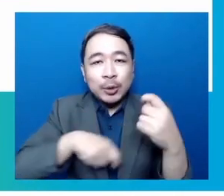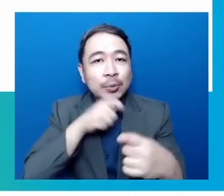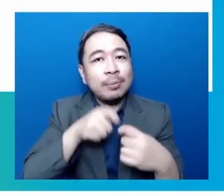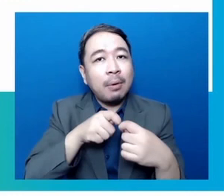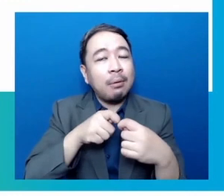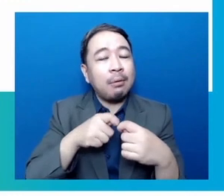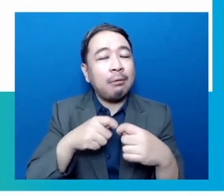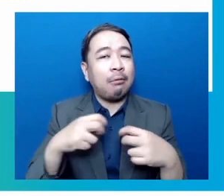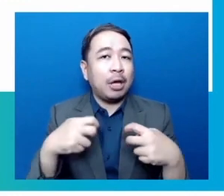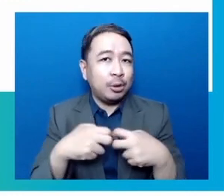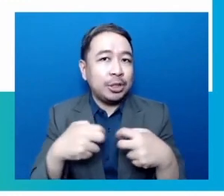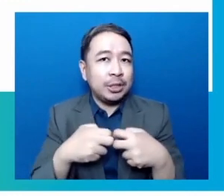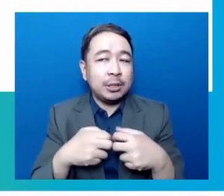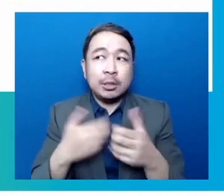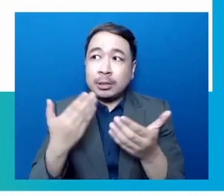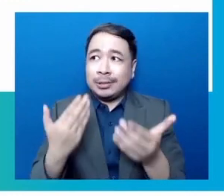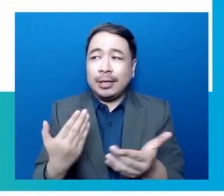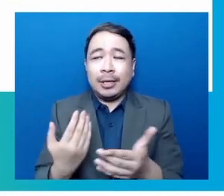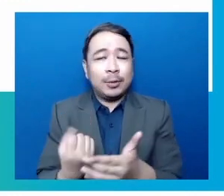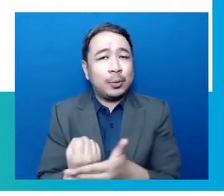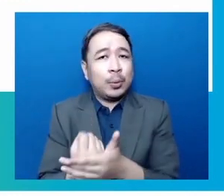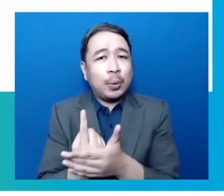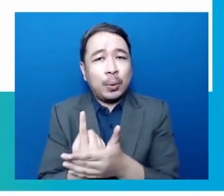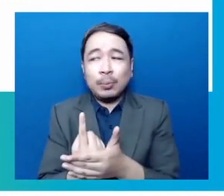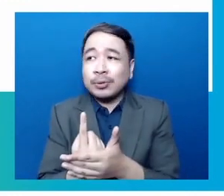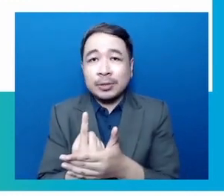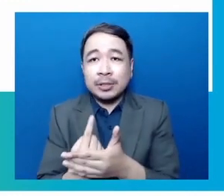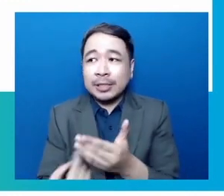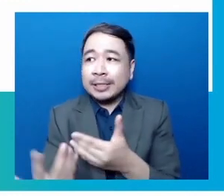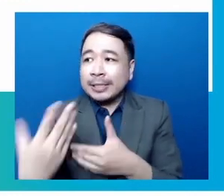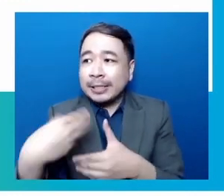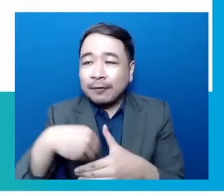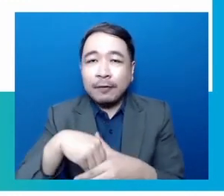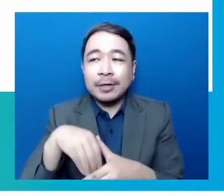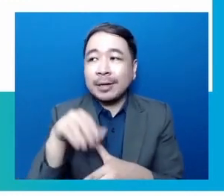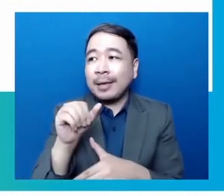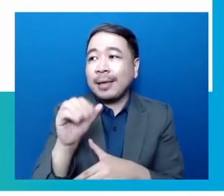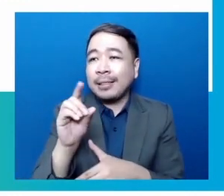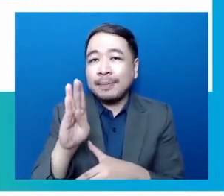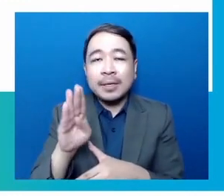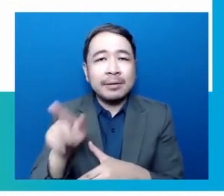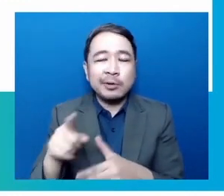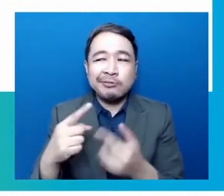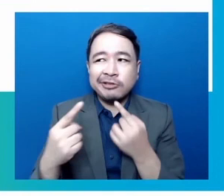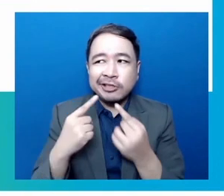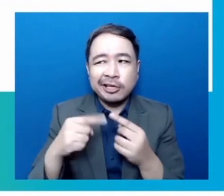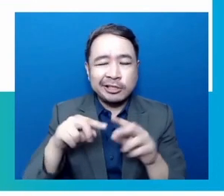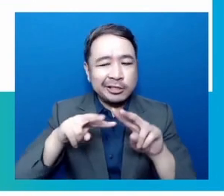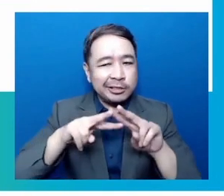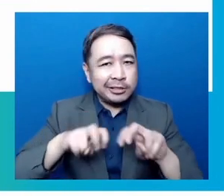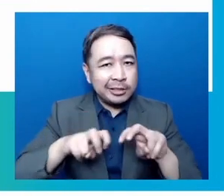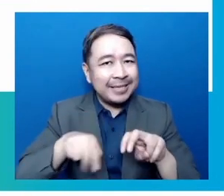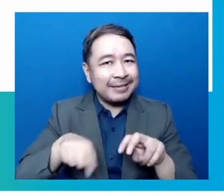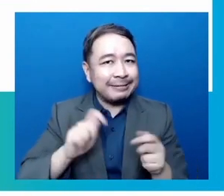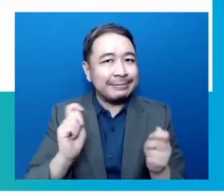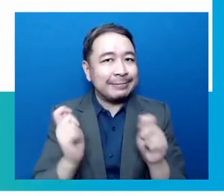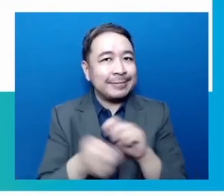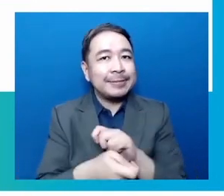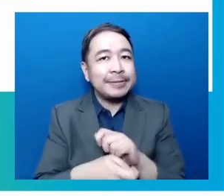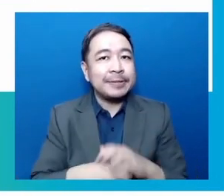the opportunity for the ADB to step up on these changes.